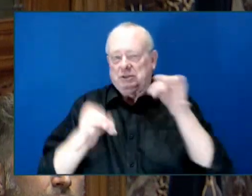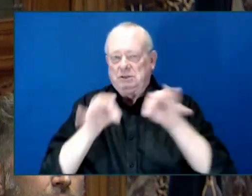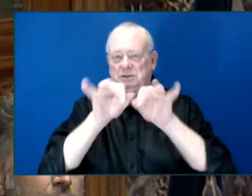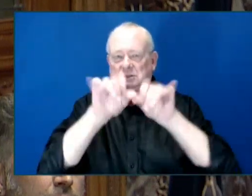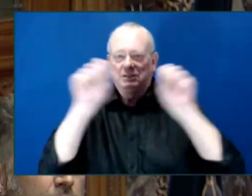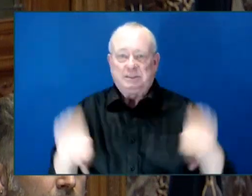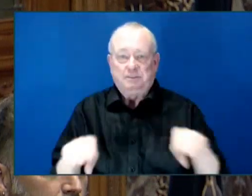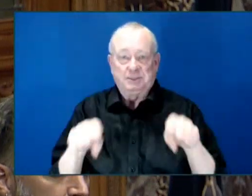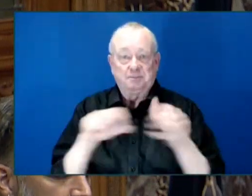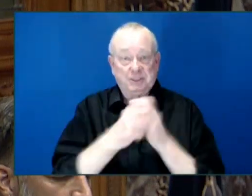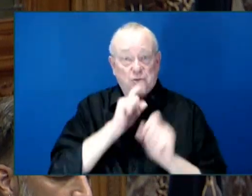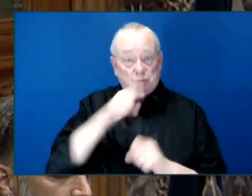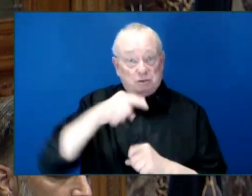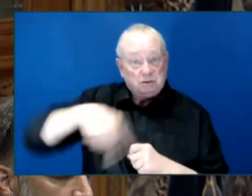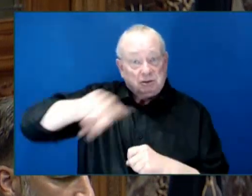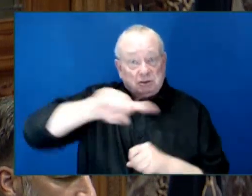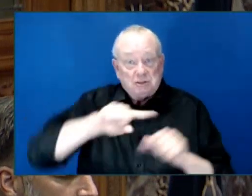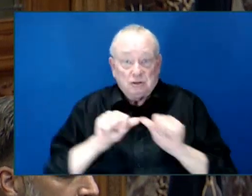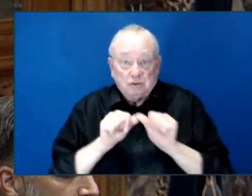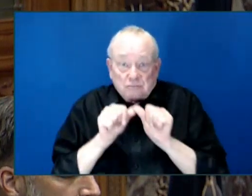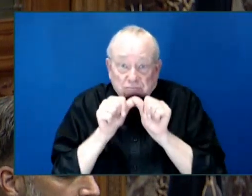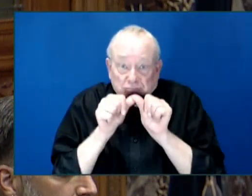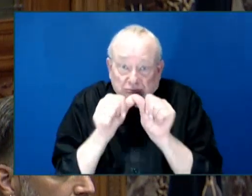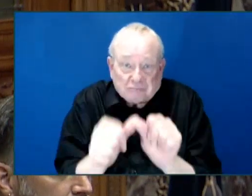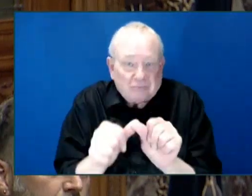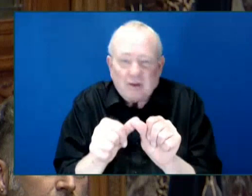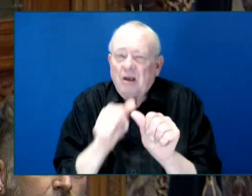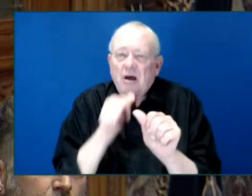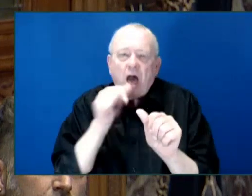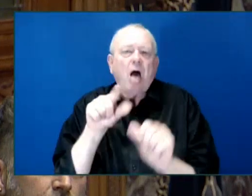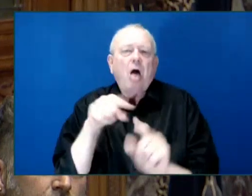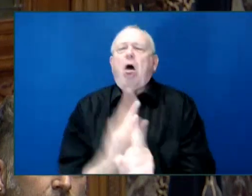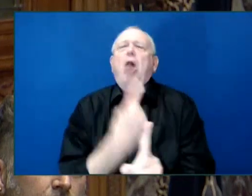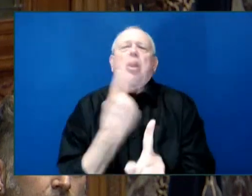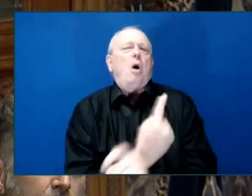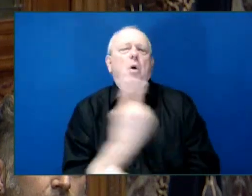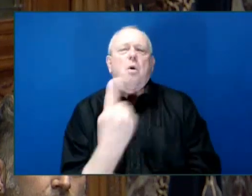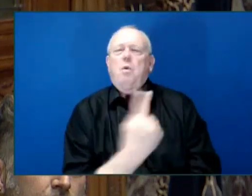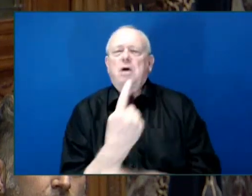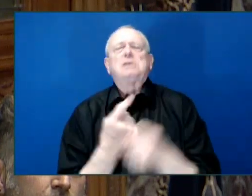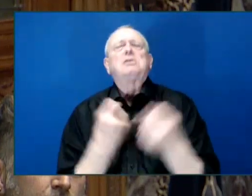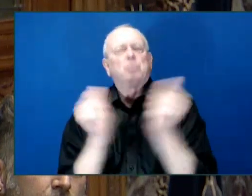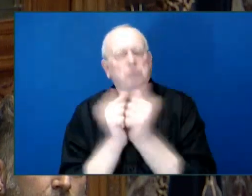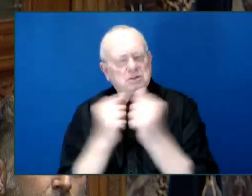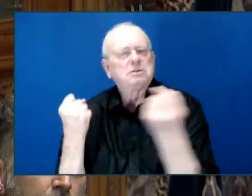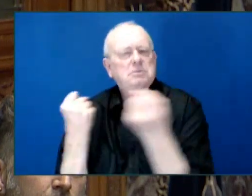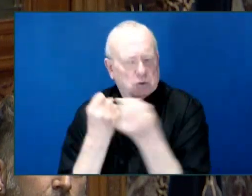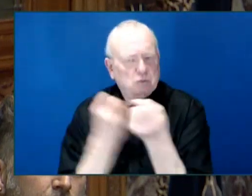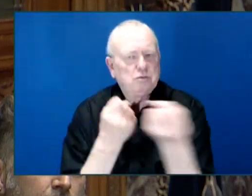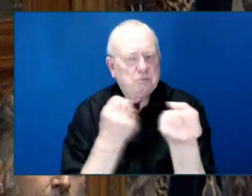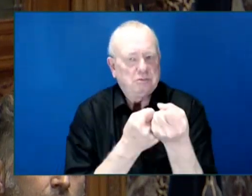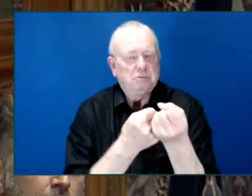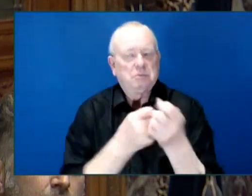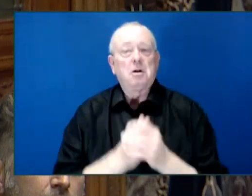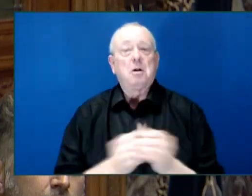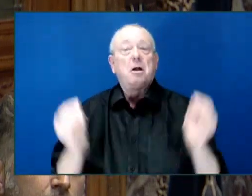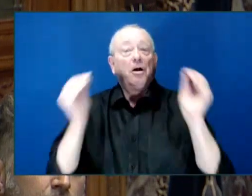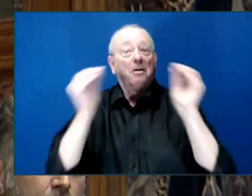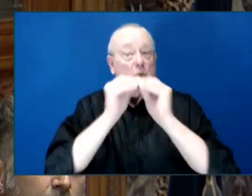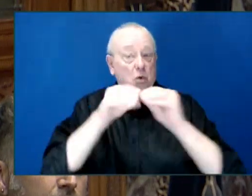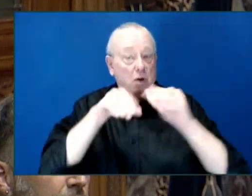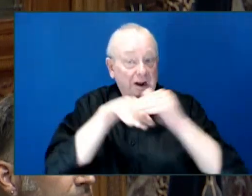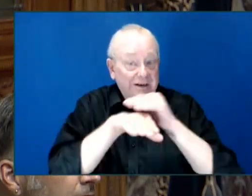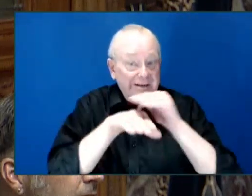are not alone. Increasing access to CYICs like Raven's Nest is vital to meeting the needs of